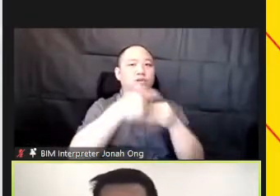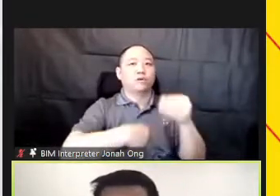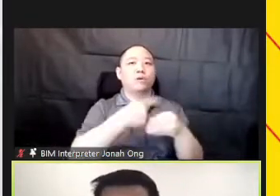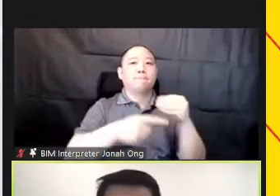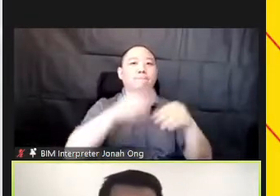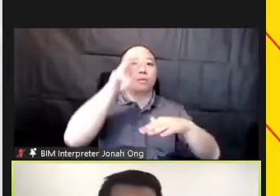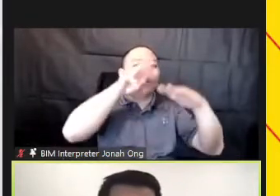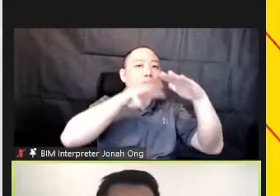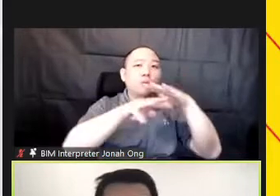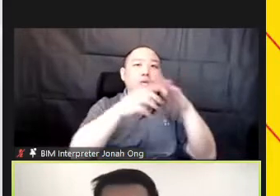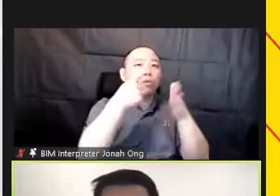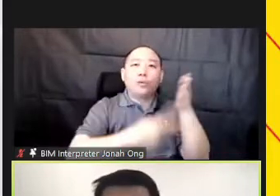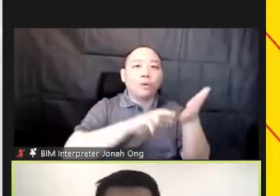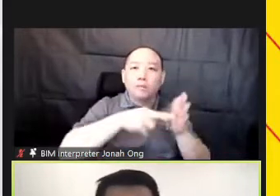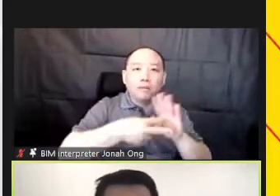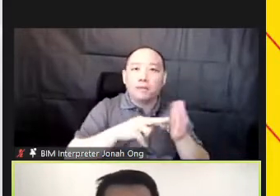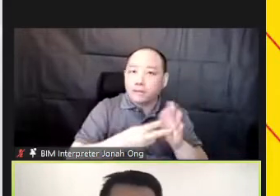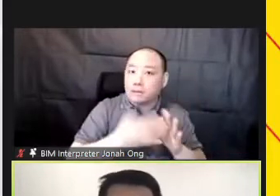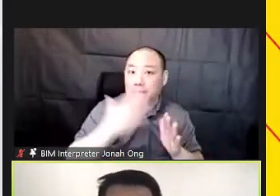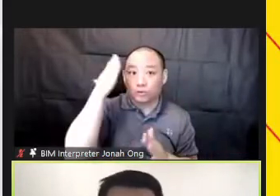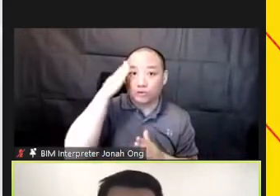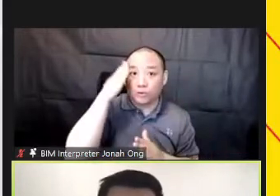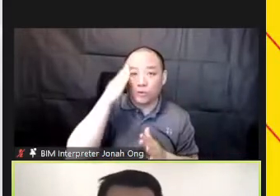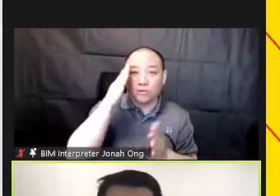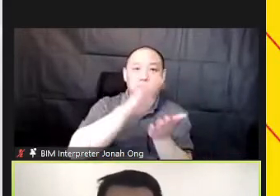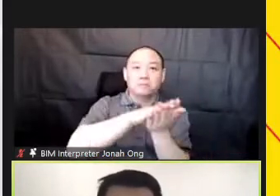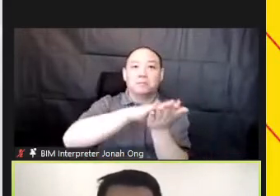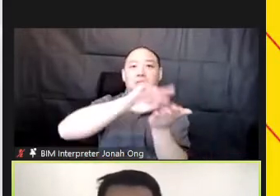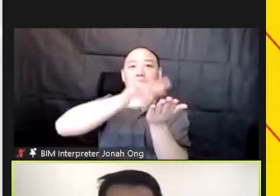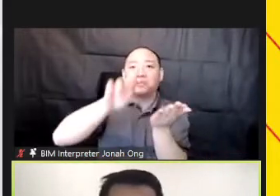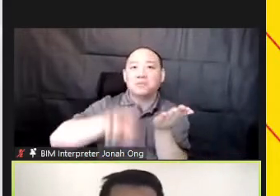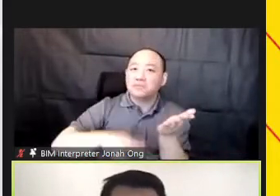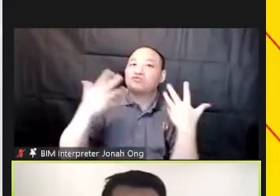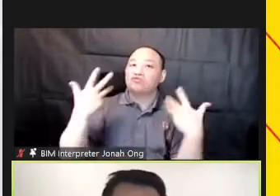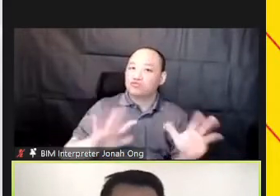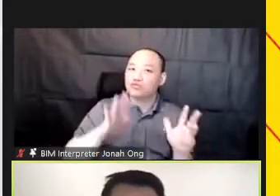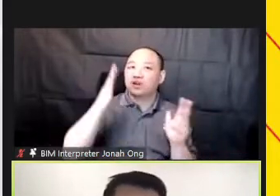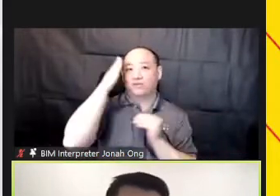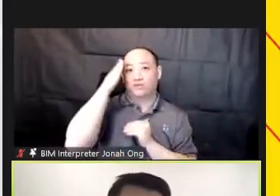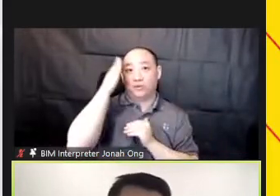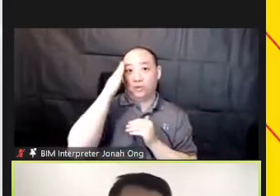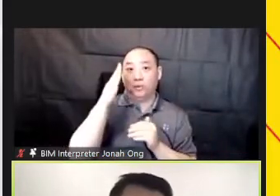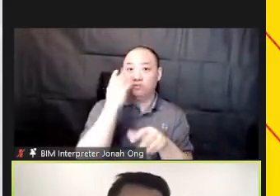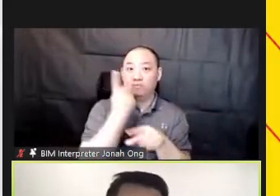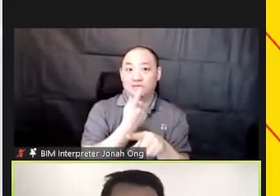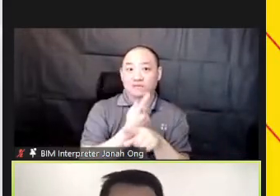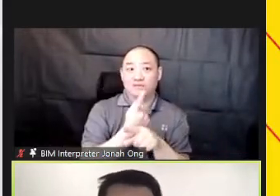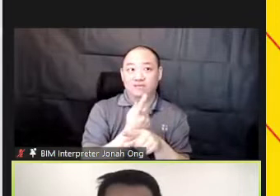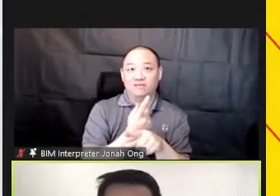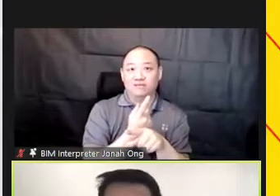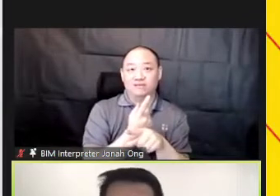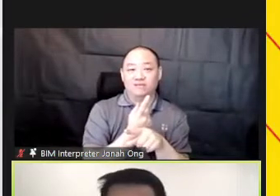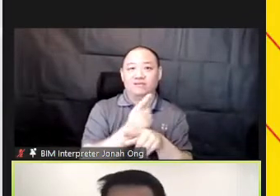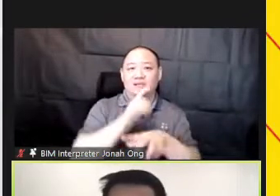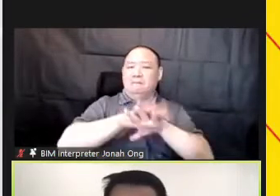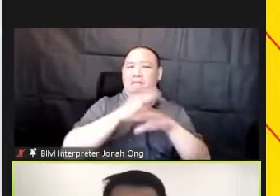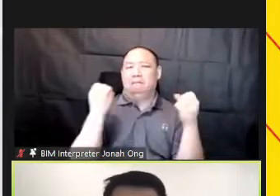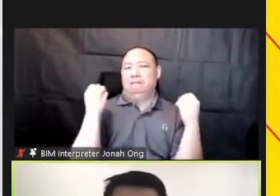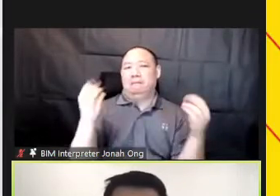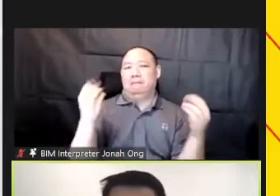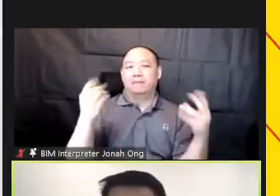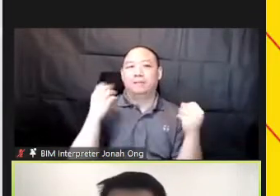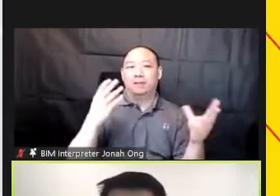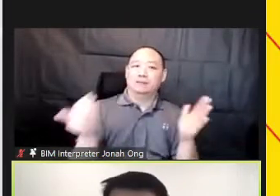lot of campaigns throughout maybe our primary school life or even before that, talking about Wawasan 2020. After that, we